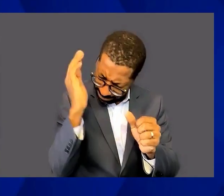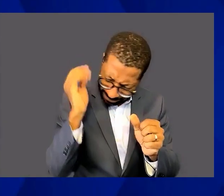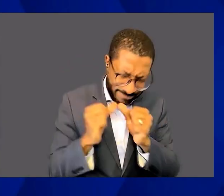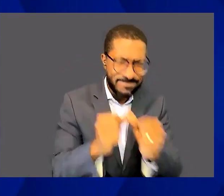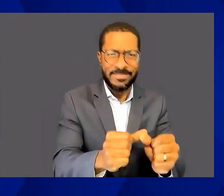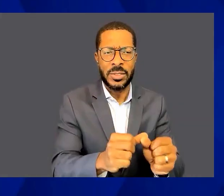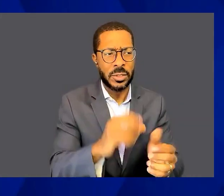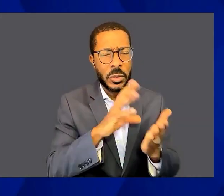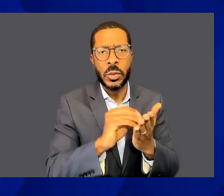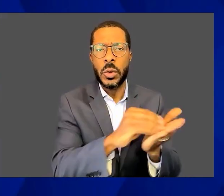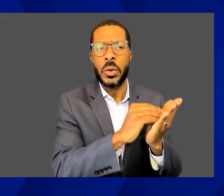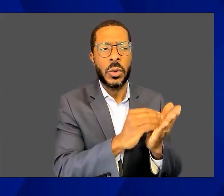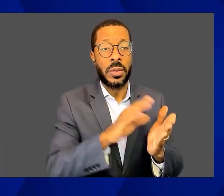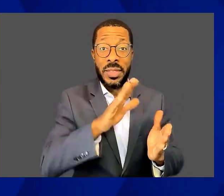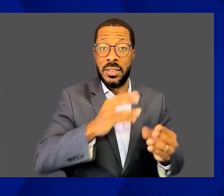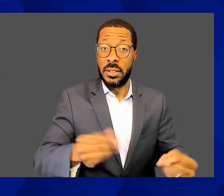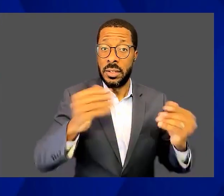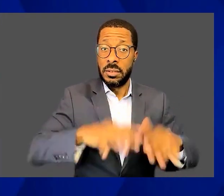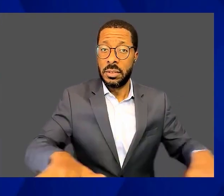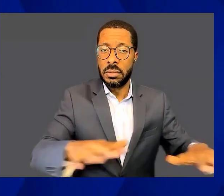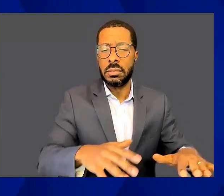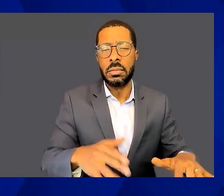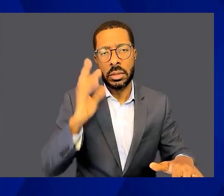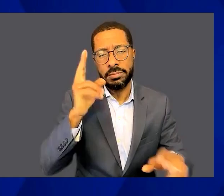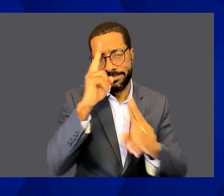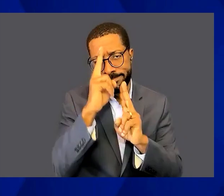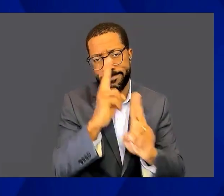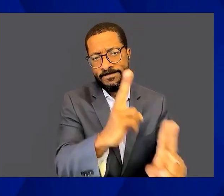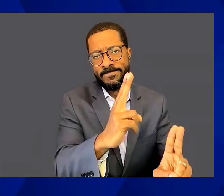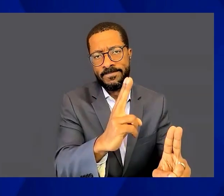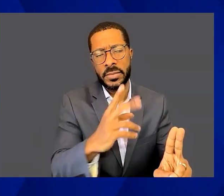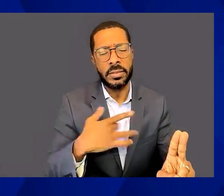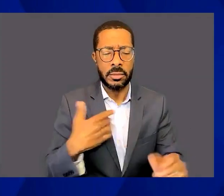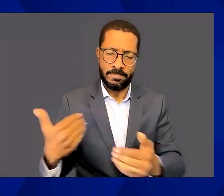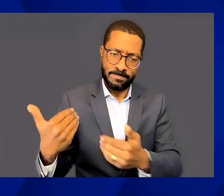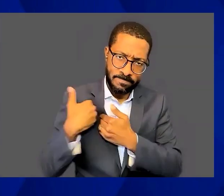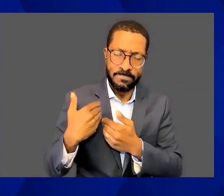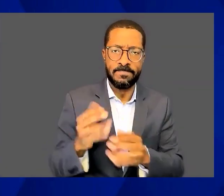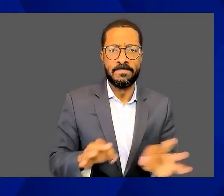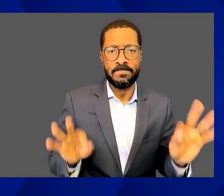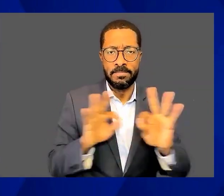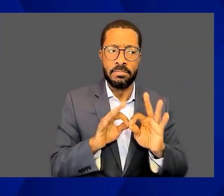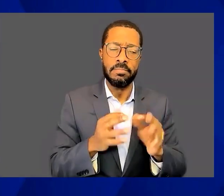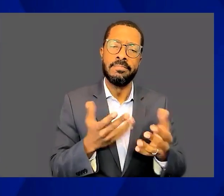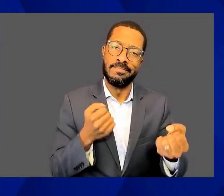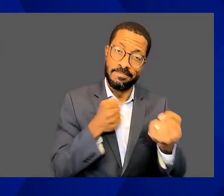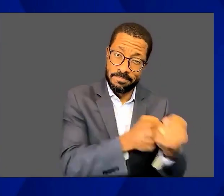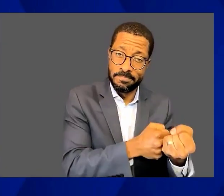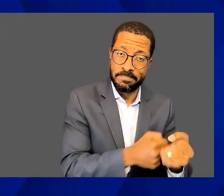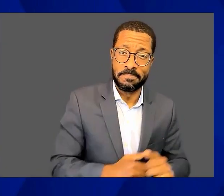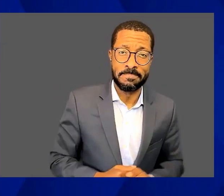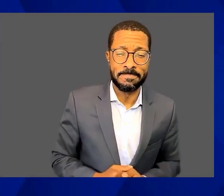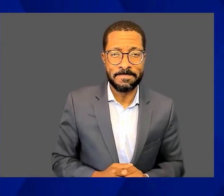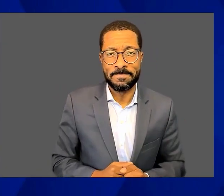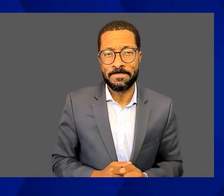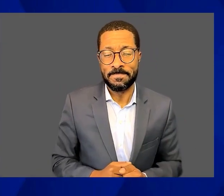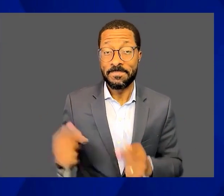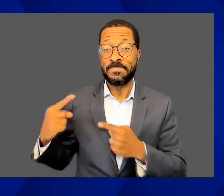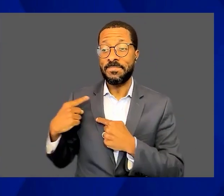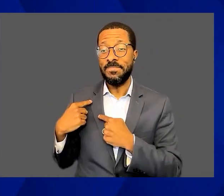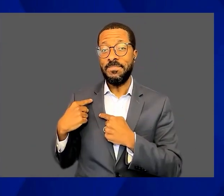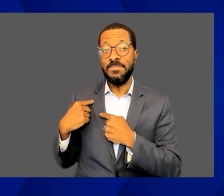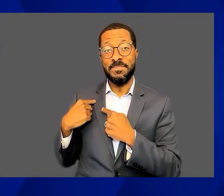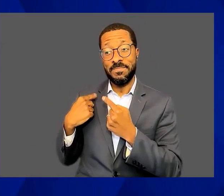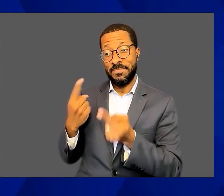and responsibility. This is the 14th year of the ERN Conference. It's an effort that began